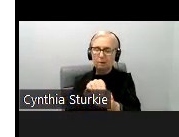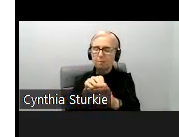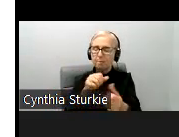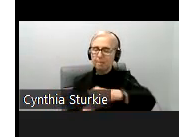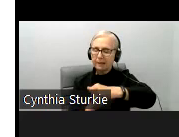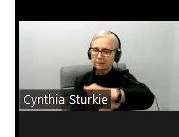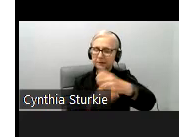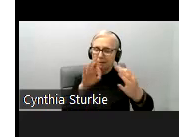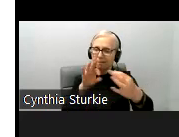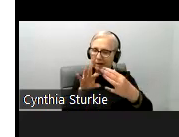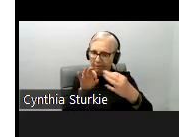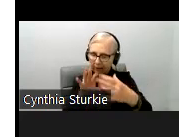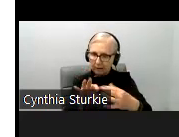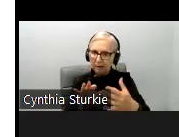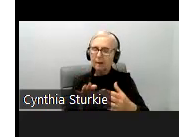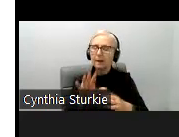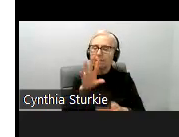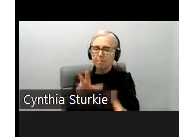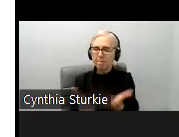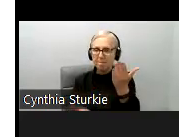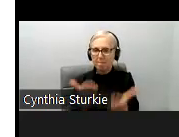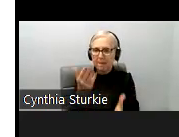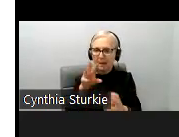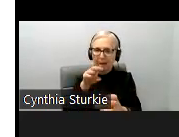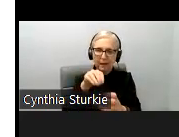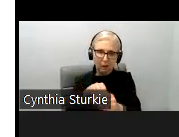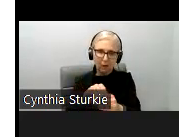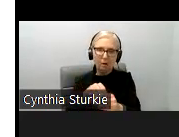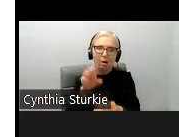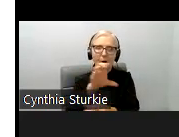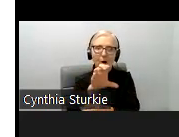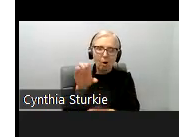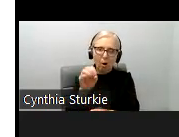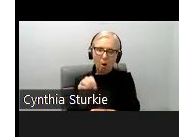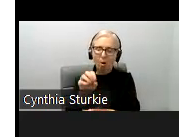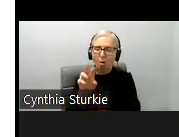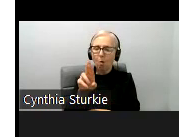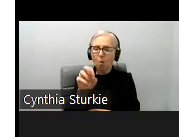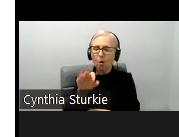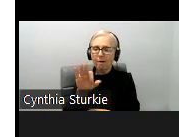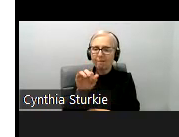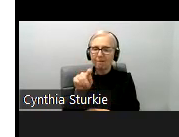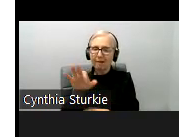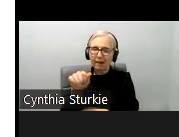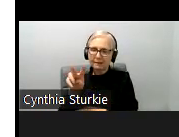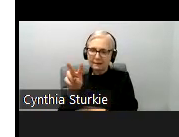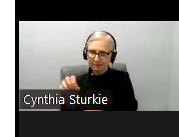was that supervision may include co-reflective supervision strategies that emphasize mutual